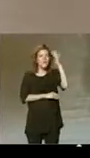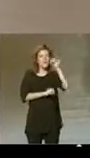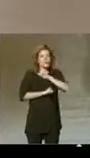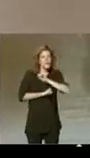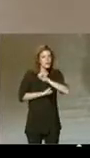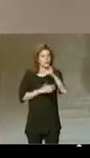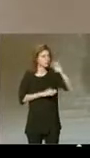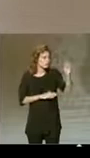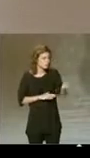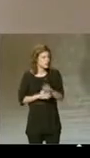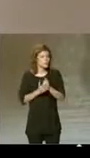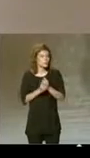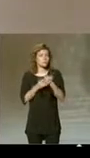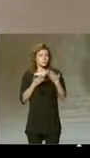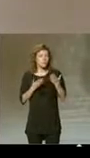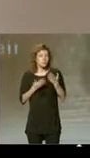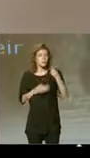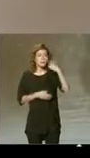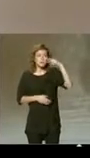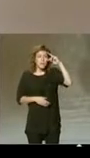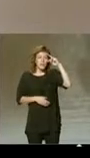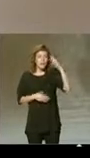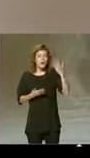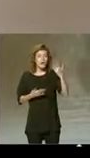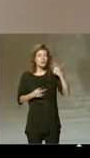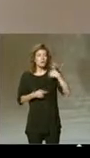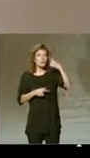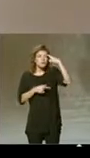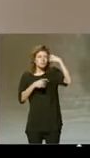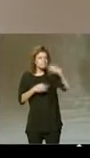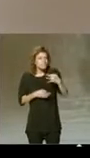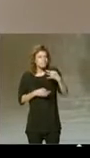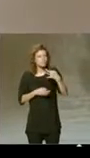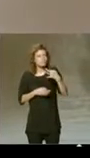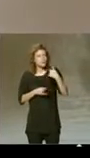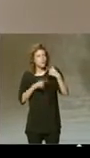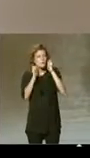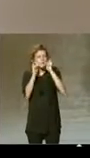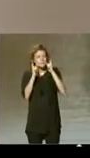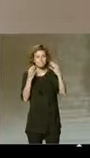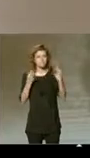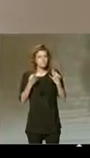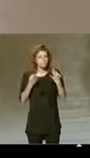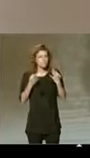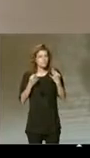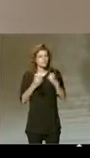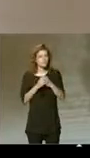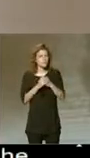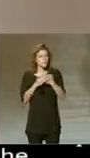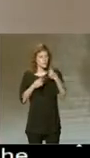expectations and background and training. But I'd like to say that